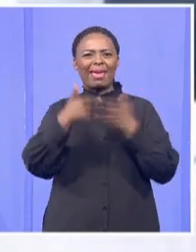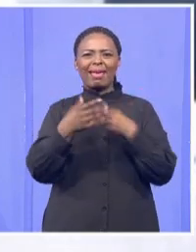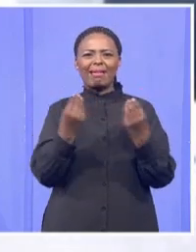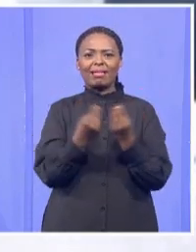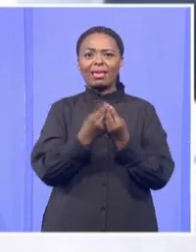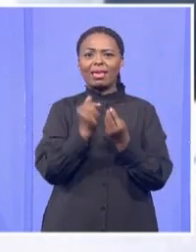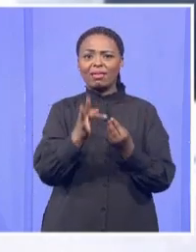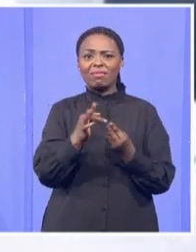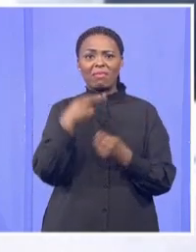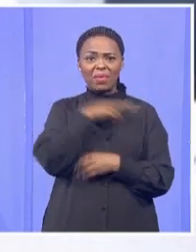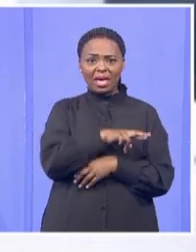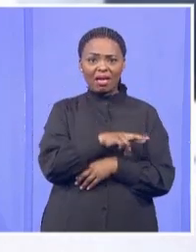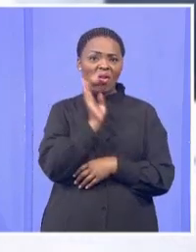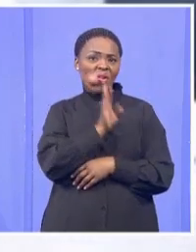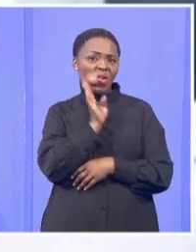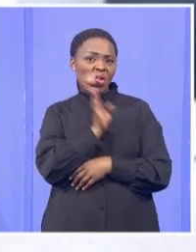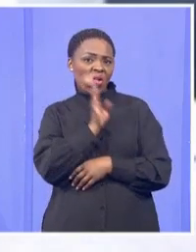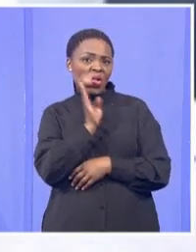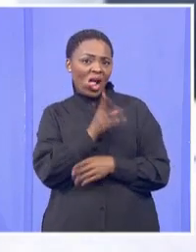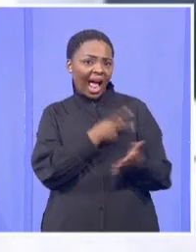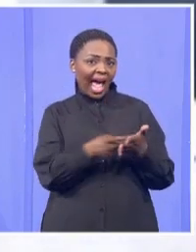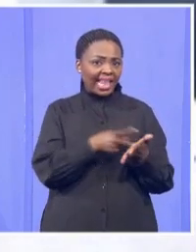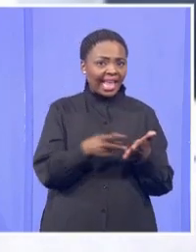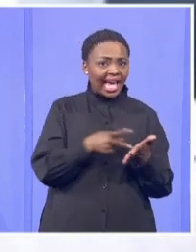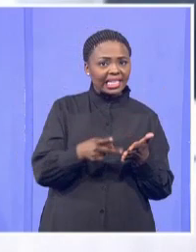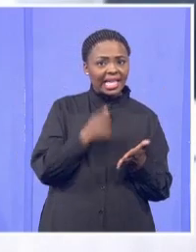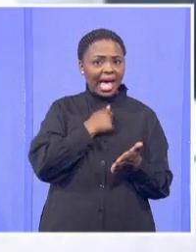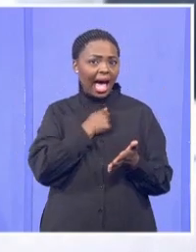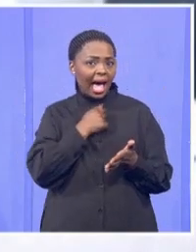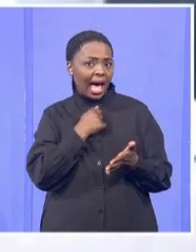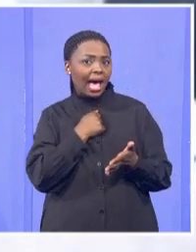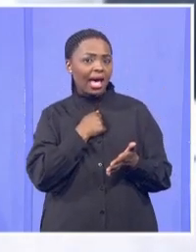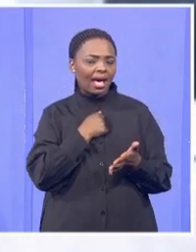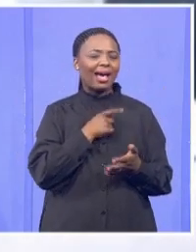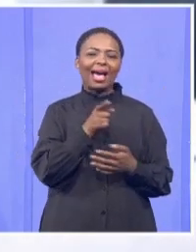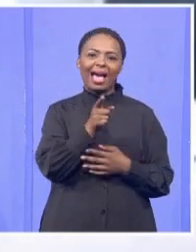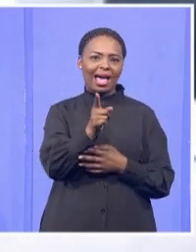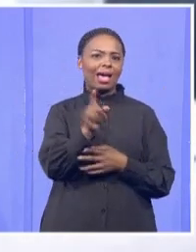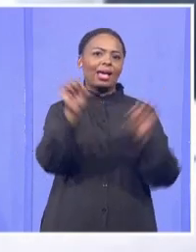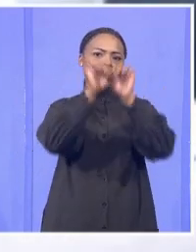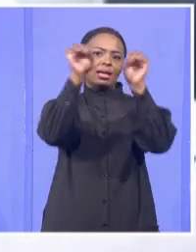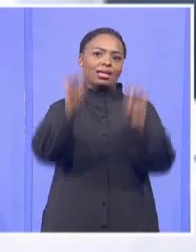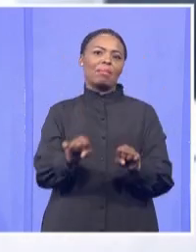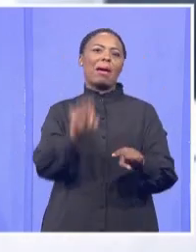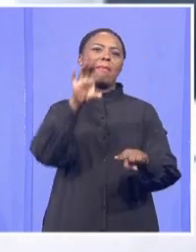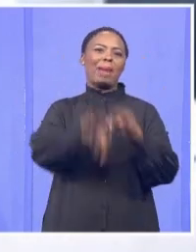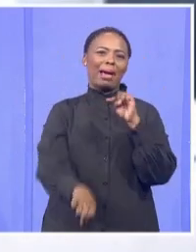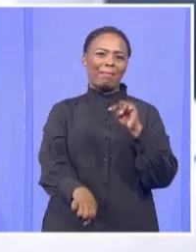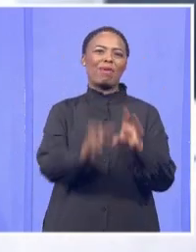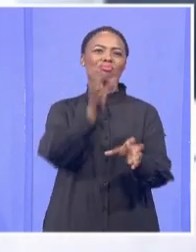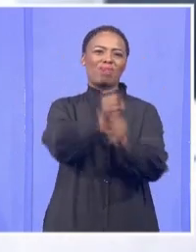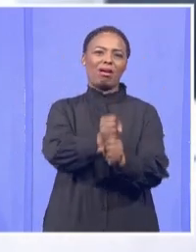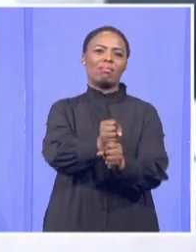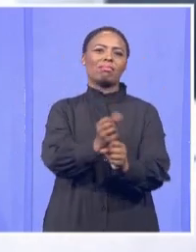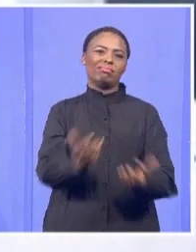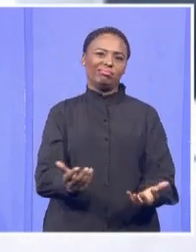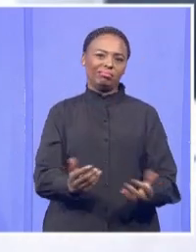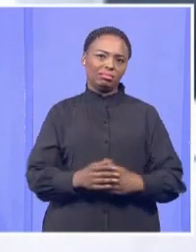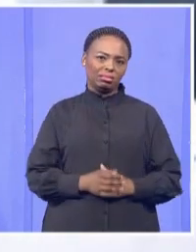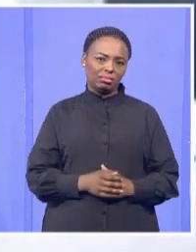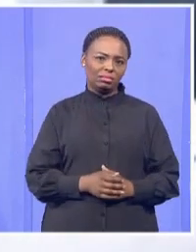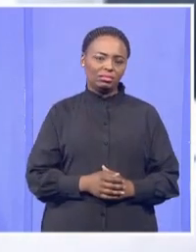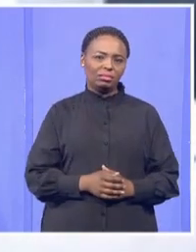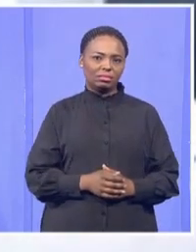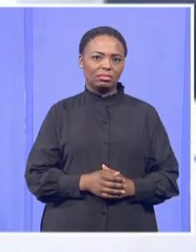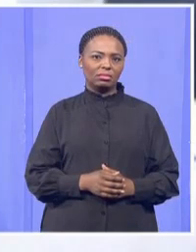deal with the confirmation, but we say when we give you a confirmation SMS, there's no need for you to go to our